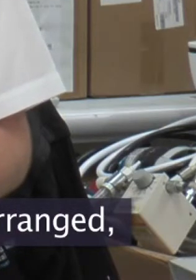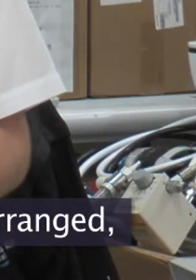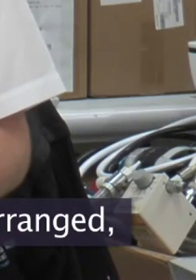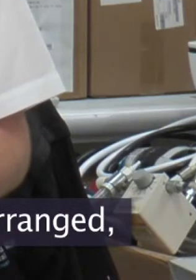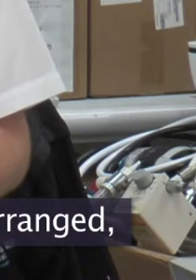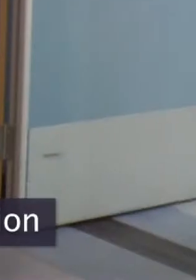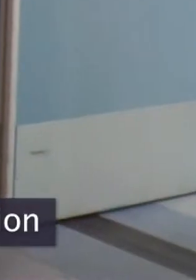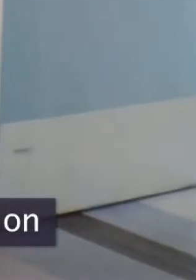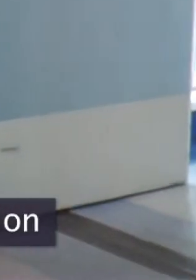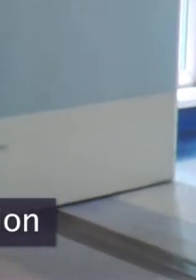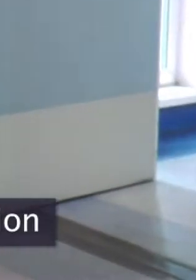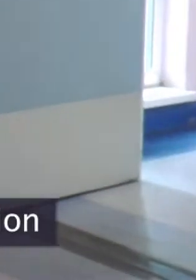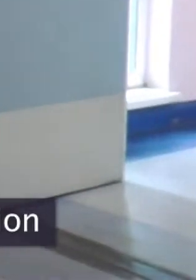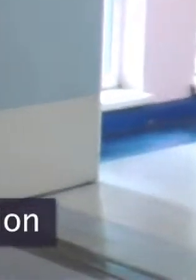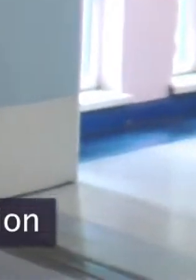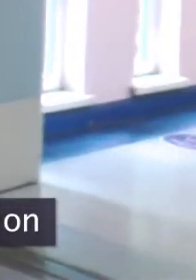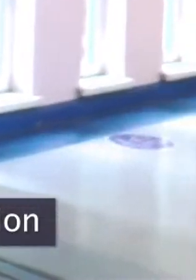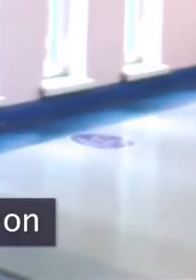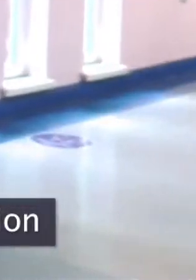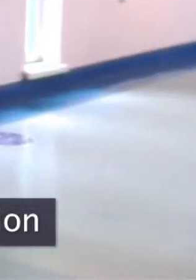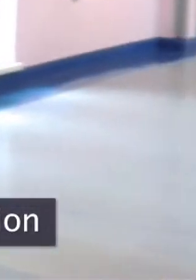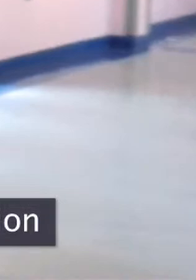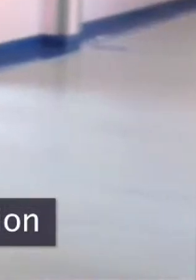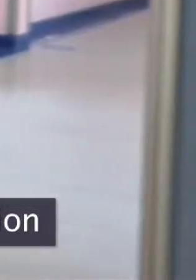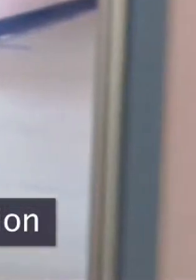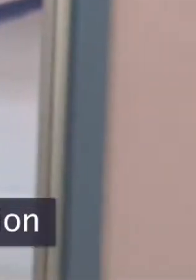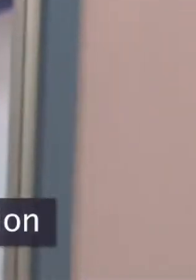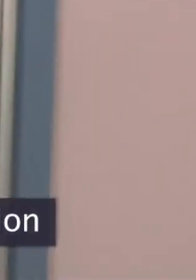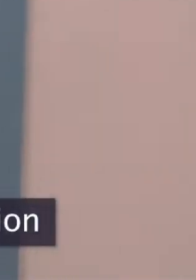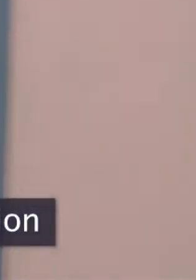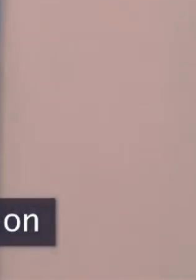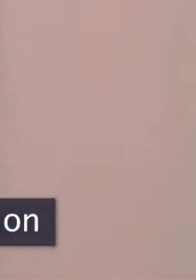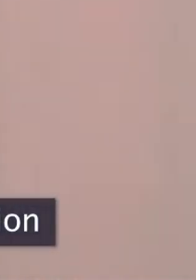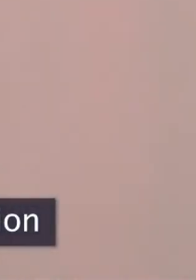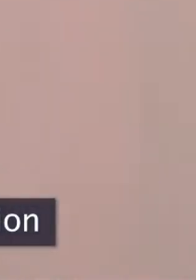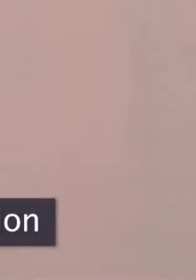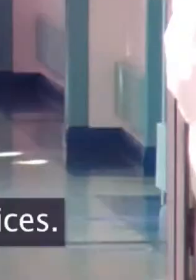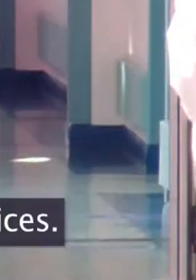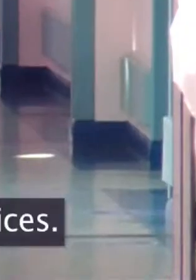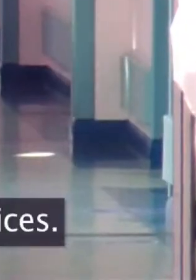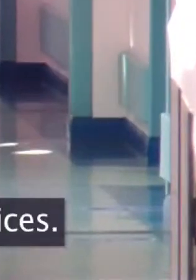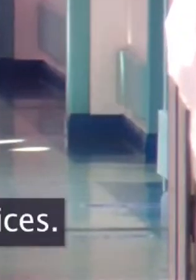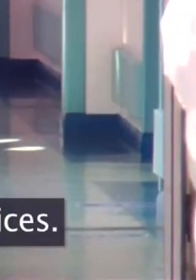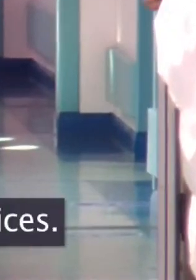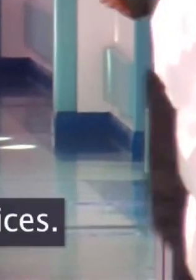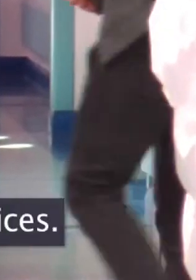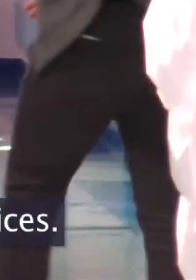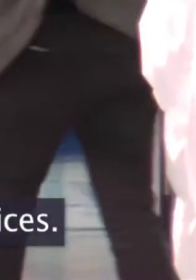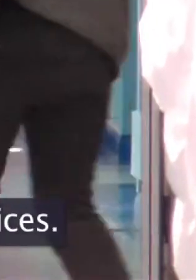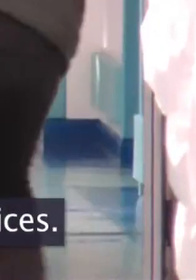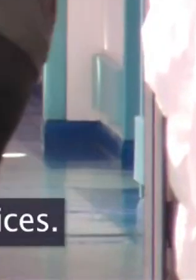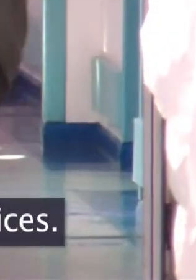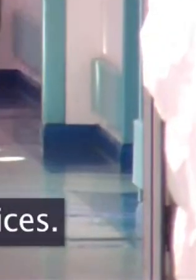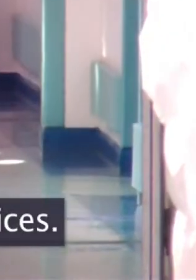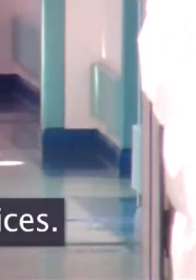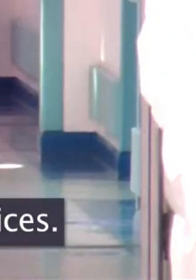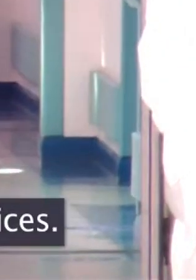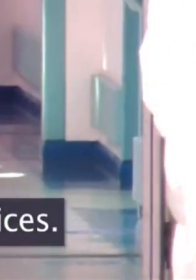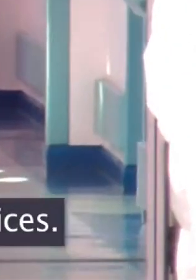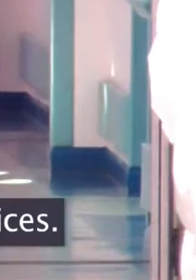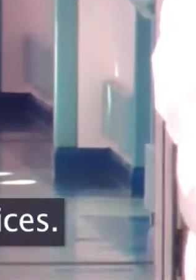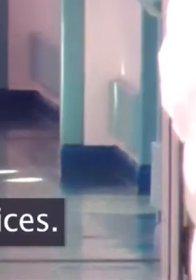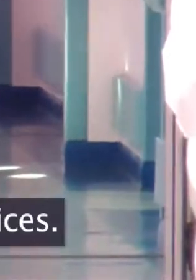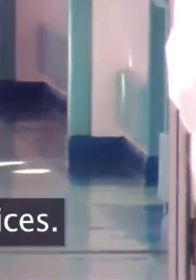PPE had to be arranged. So basically we haven't had any recovery or restoration, but just a stepping up or stepping across